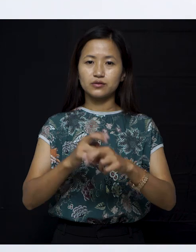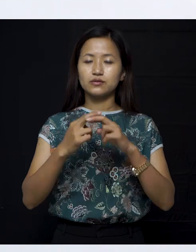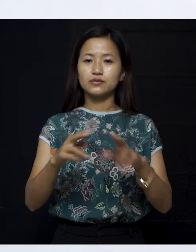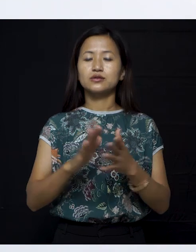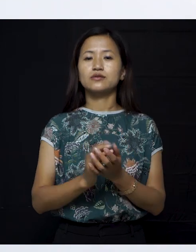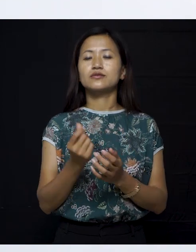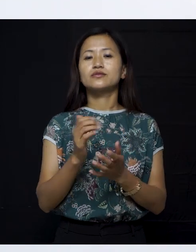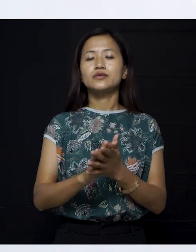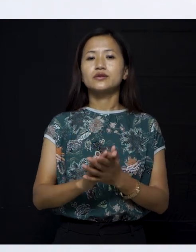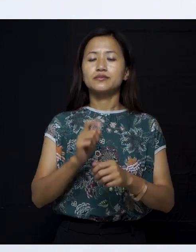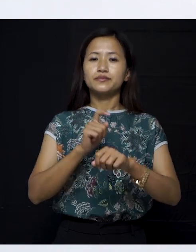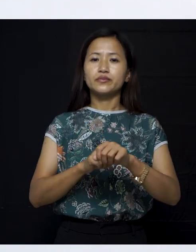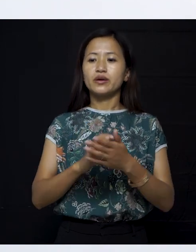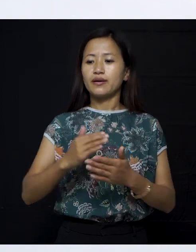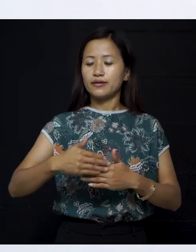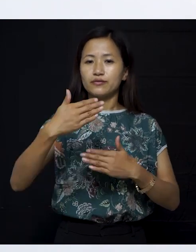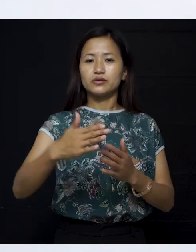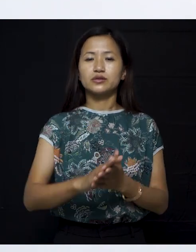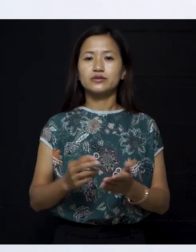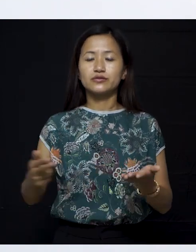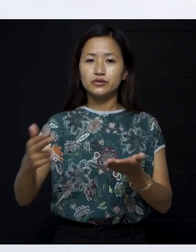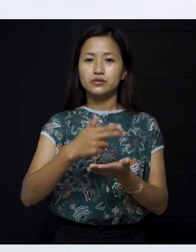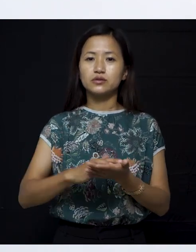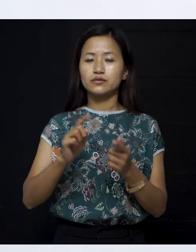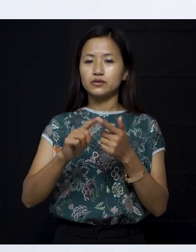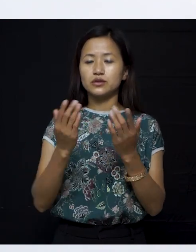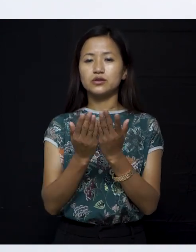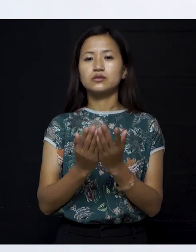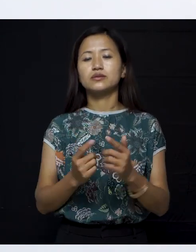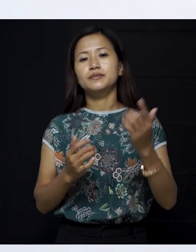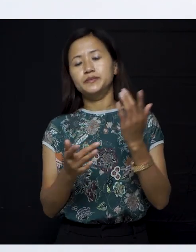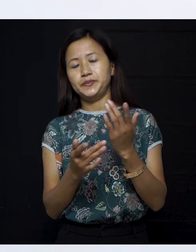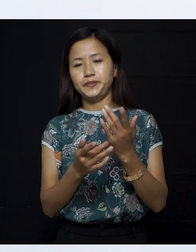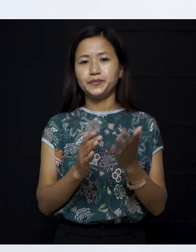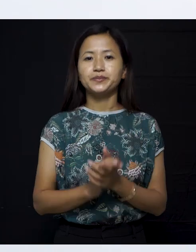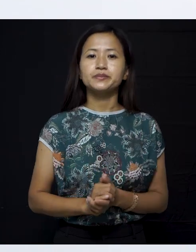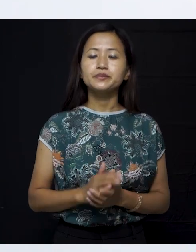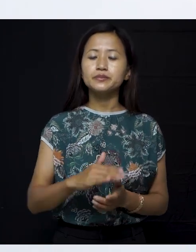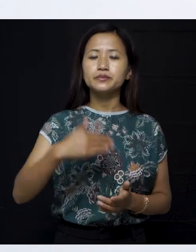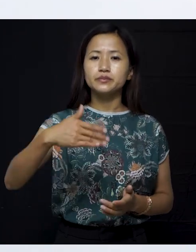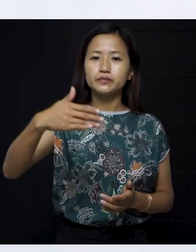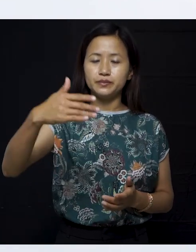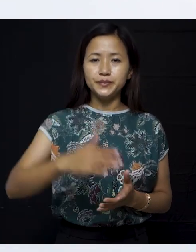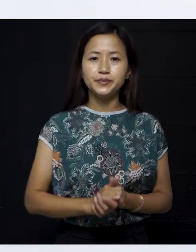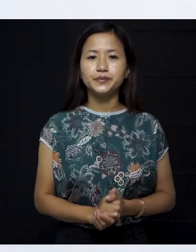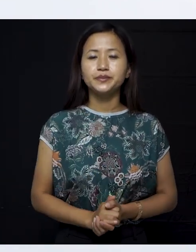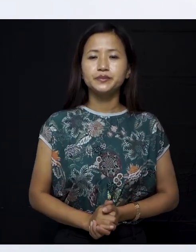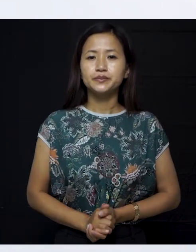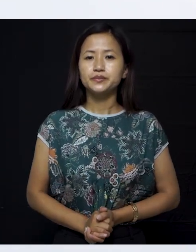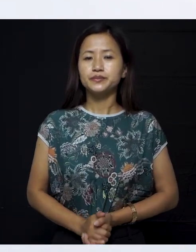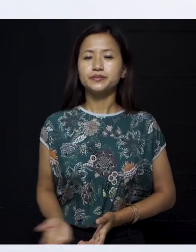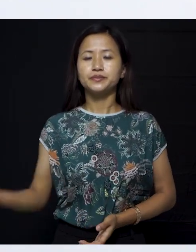was a lot of advancement in the field of education, technology, and so on, right?